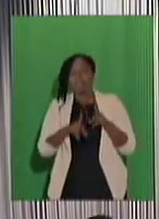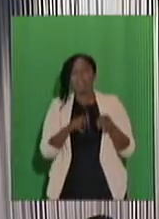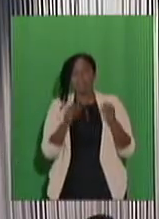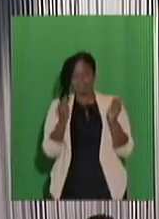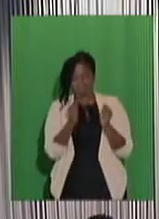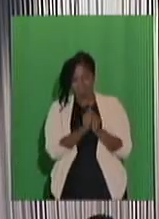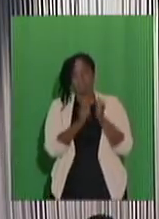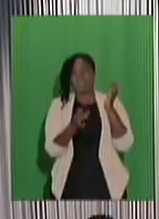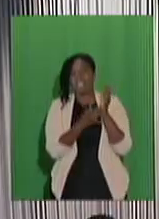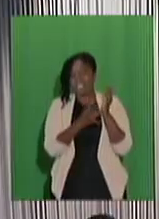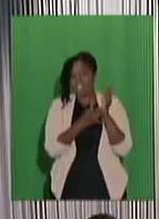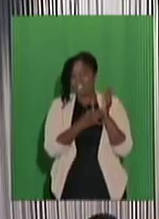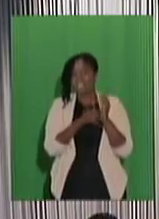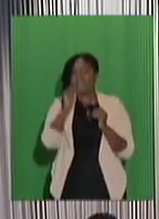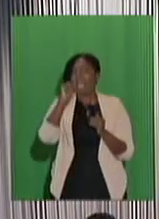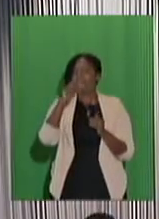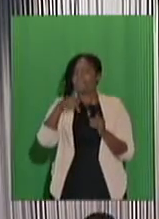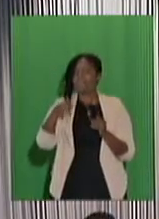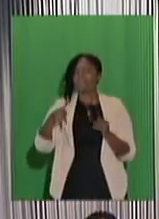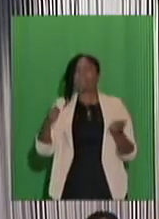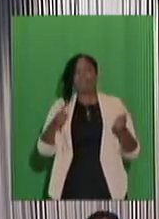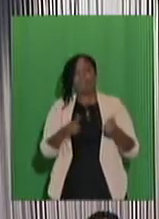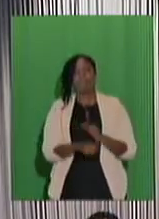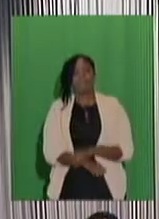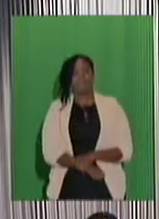Newsday, Janelle D'Souza.